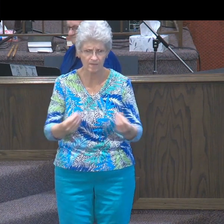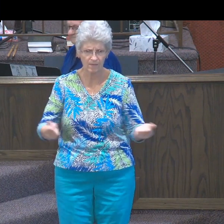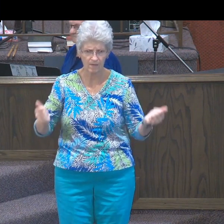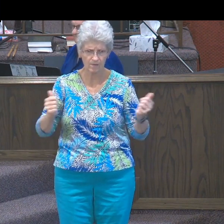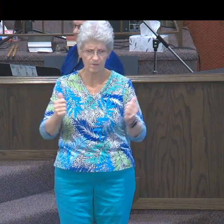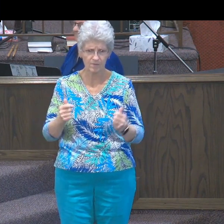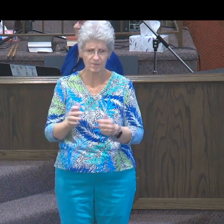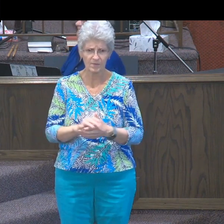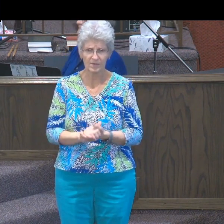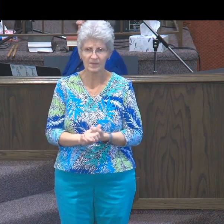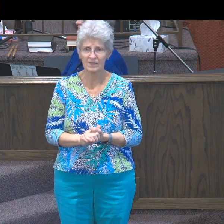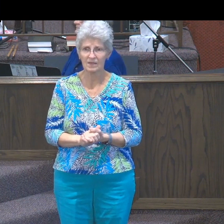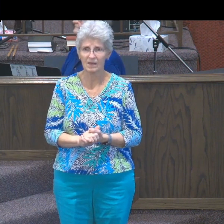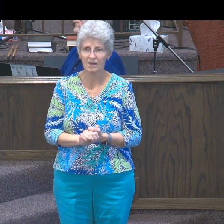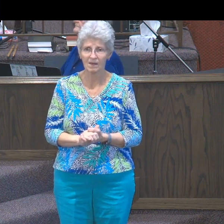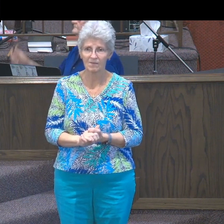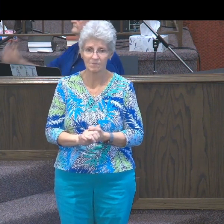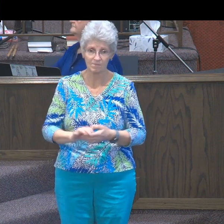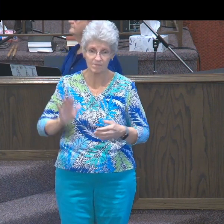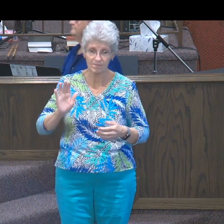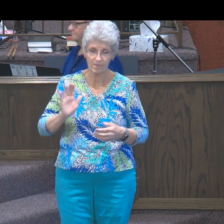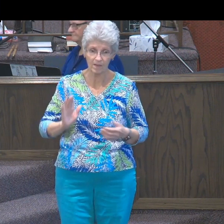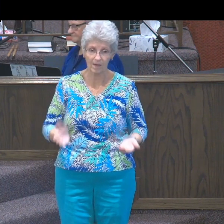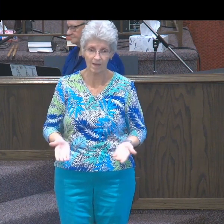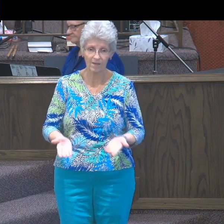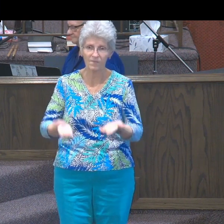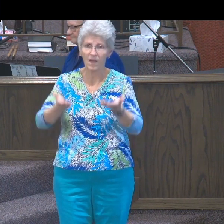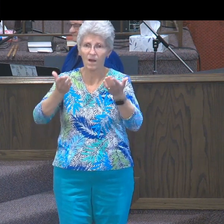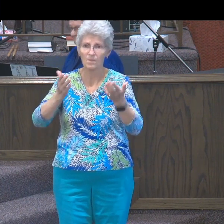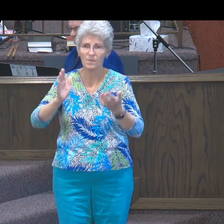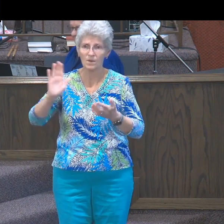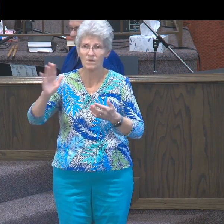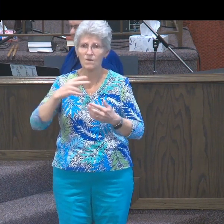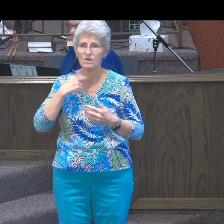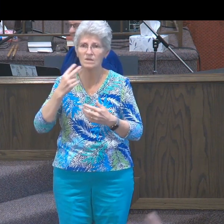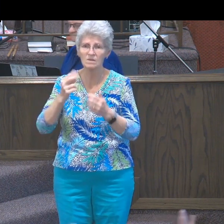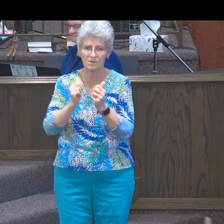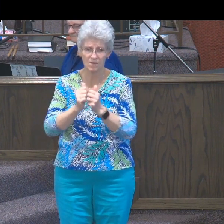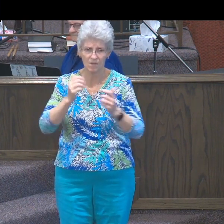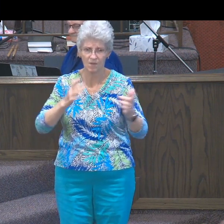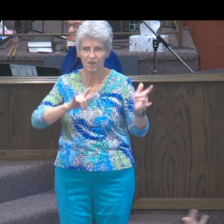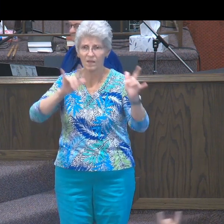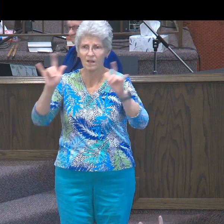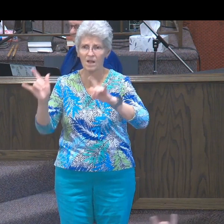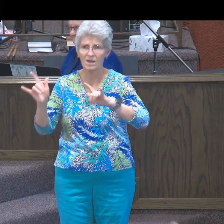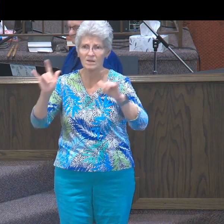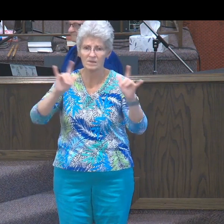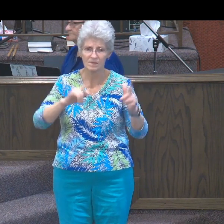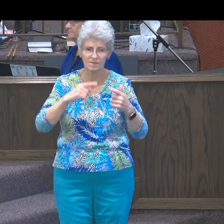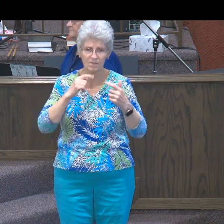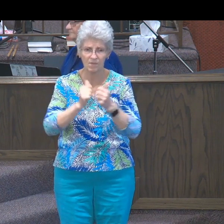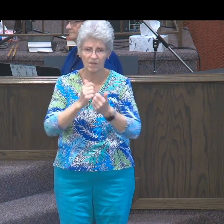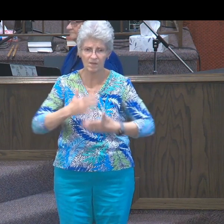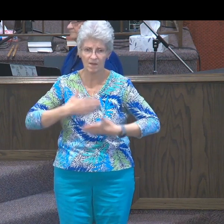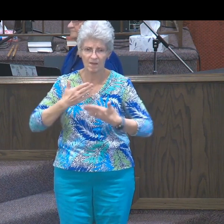it knows no end. So lift your voices with